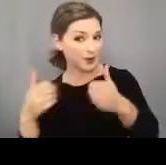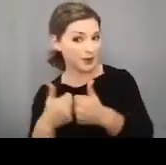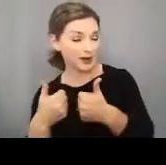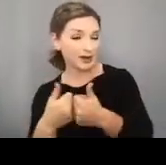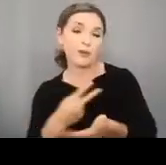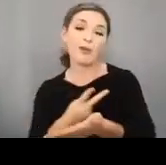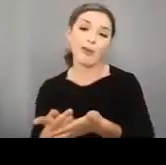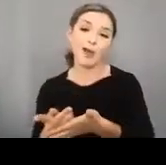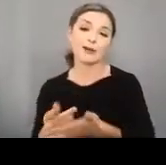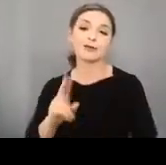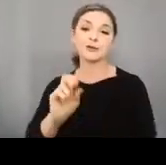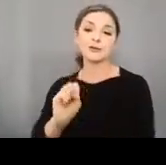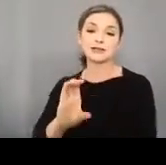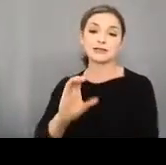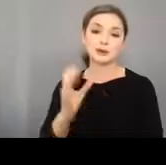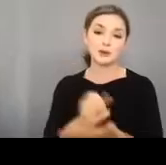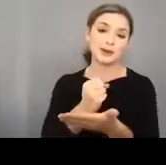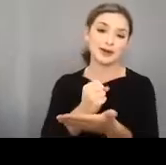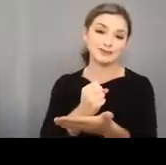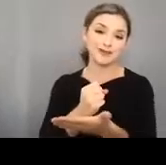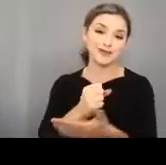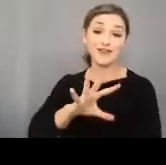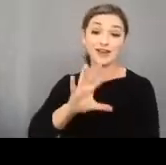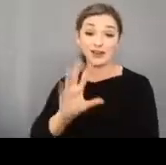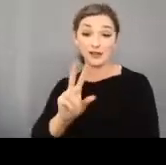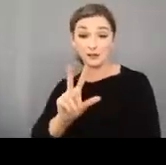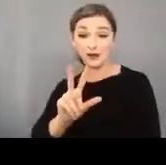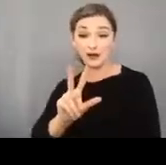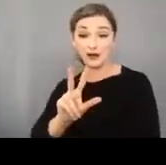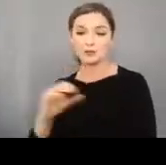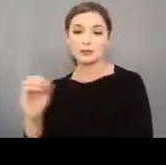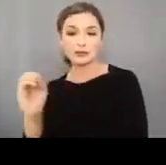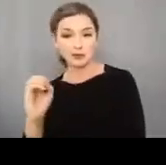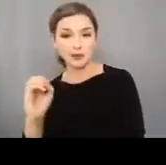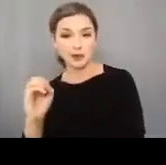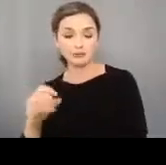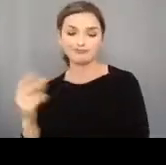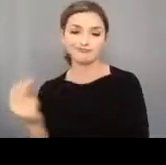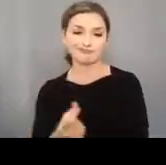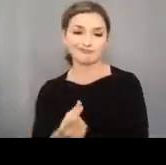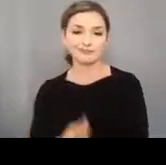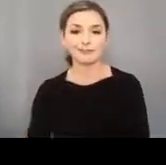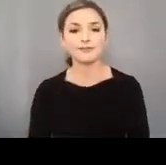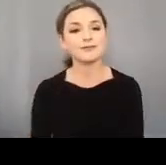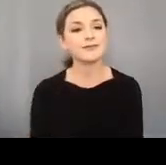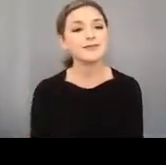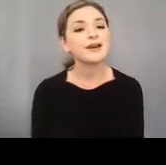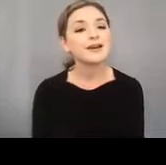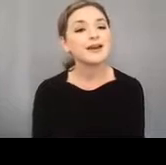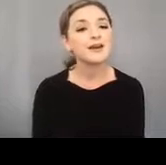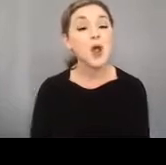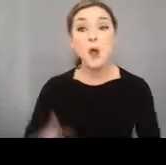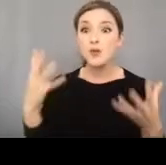53-0. Yikes! It was not much fun. Got whomped. Whoa! Look at that! Look at all those yellows. Yeah,